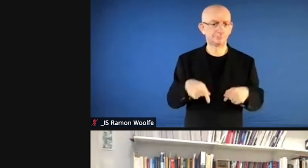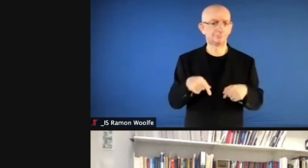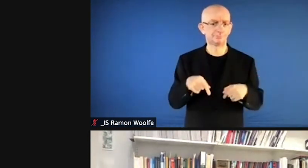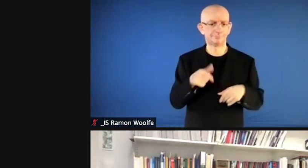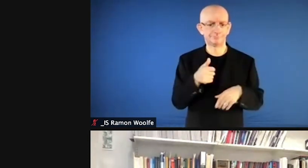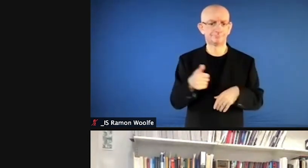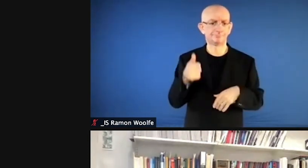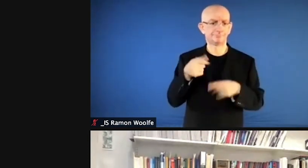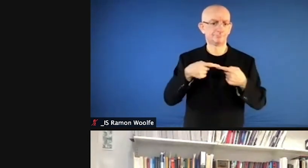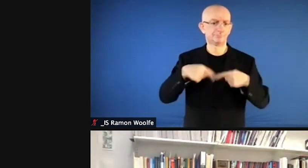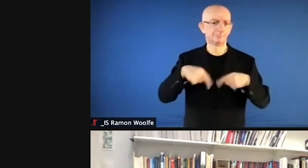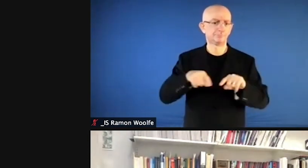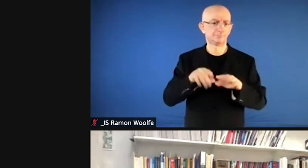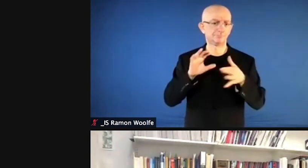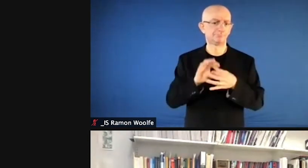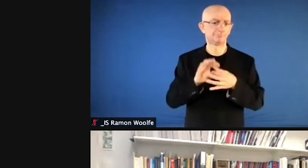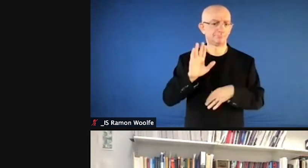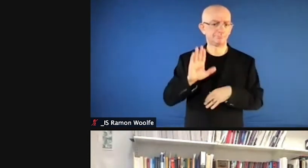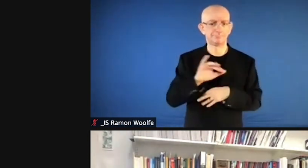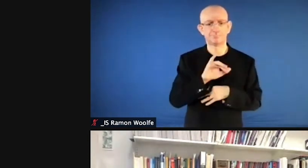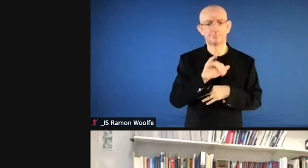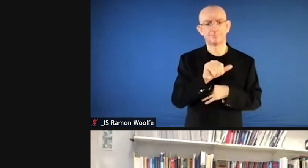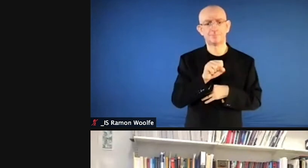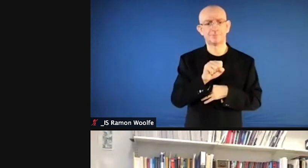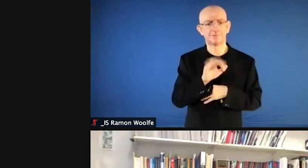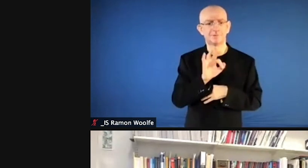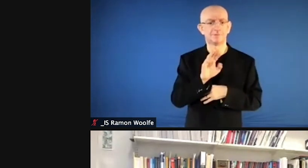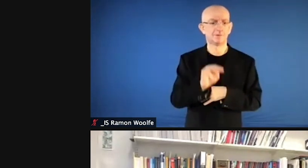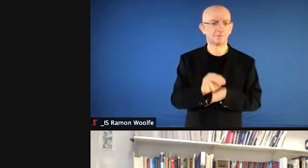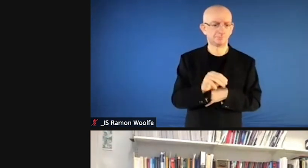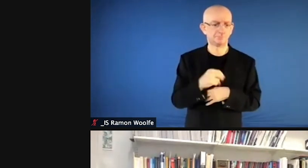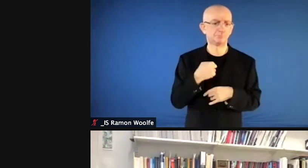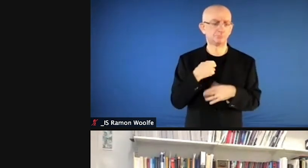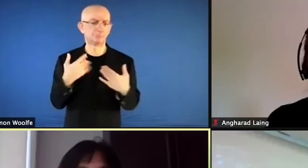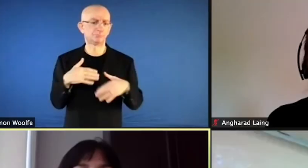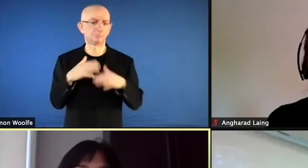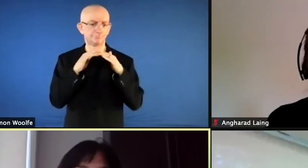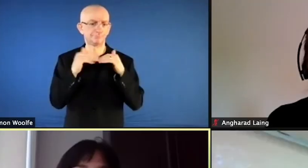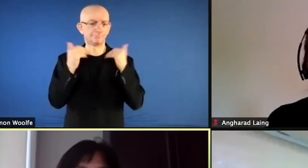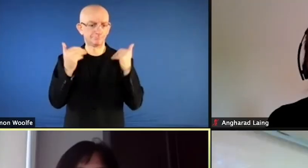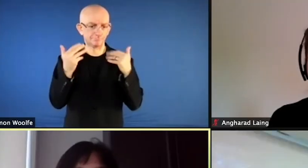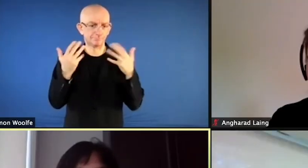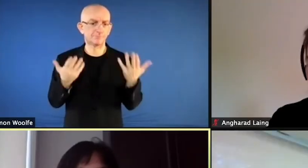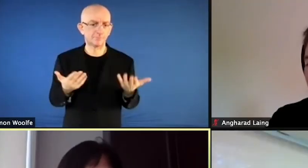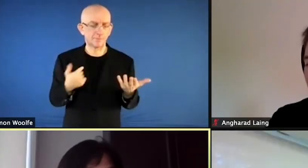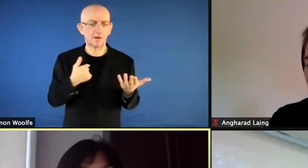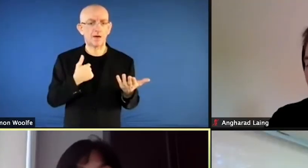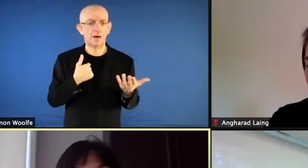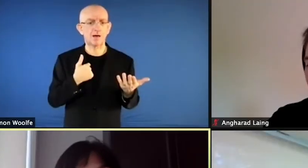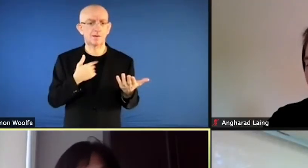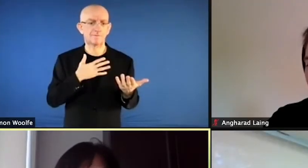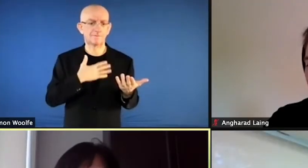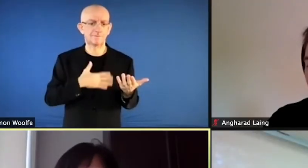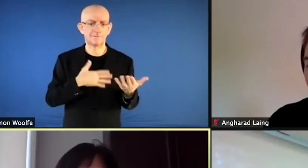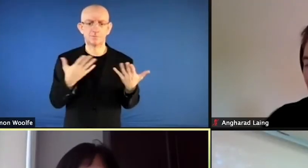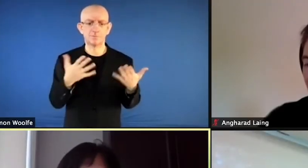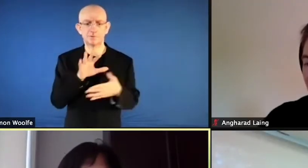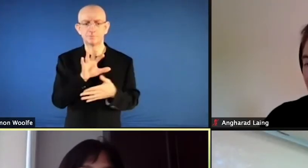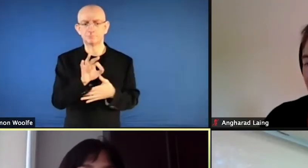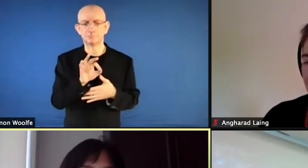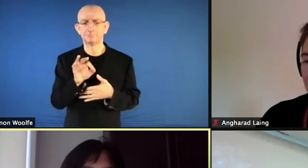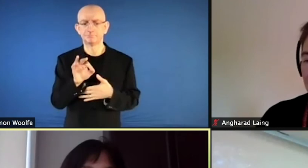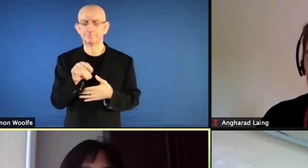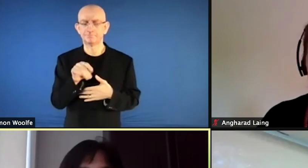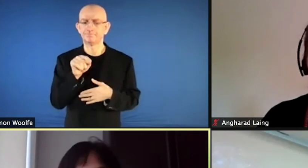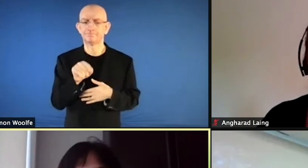grateful. So I just would like to highlight again the importance of the guiding principles